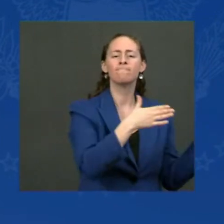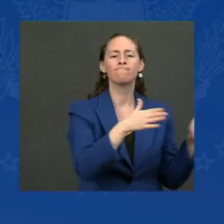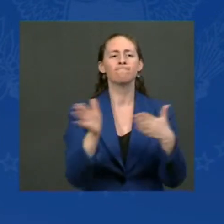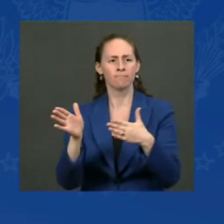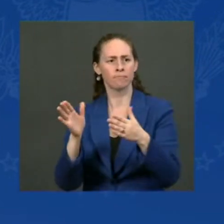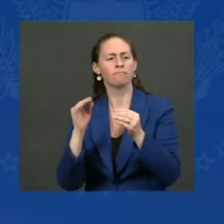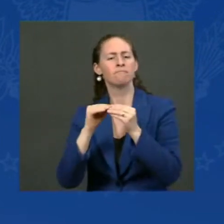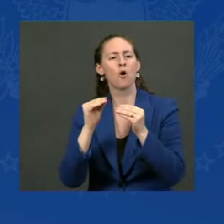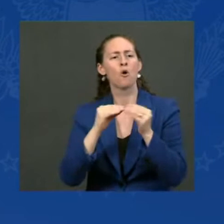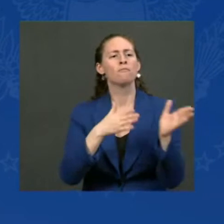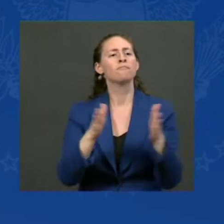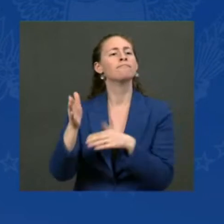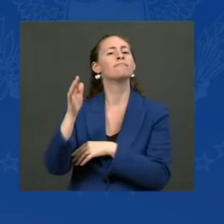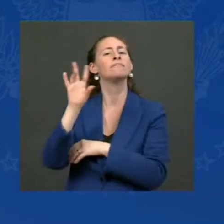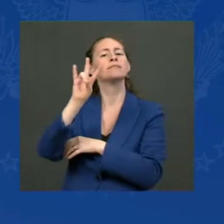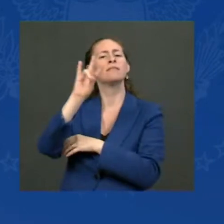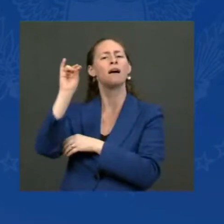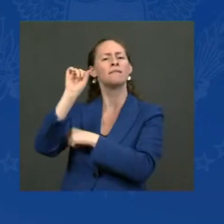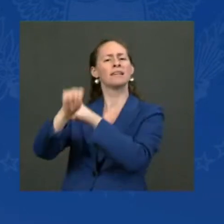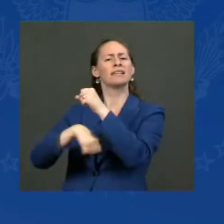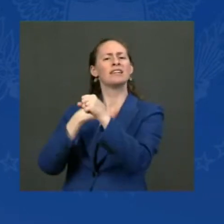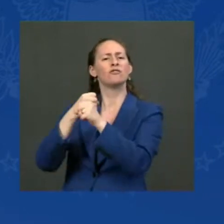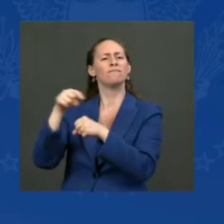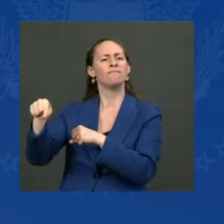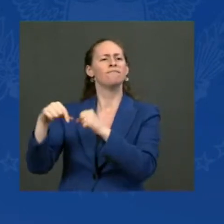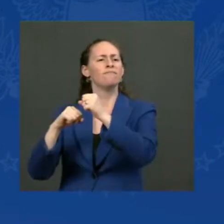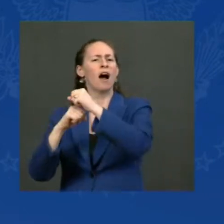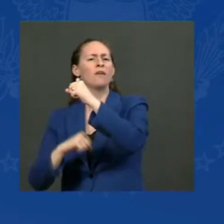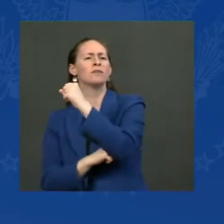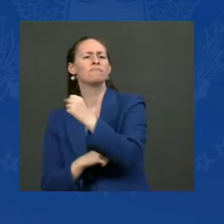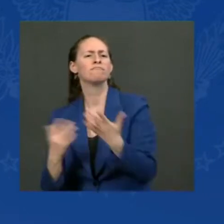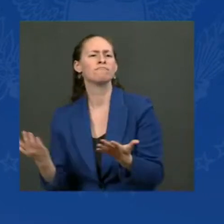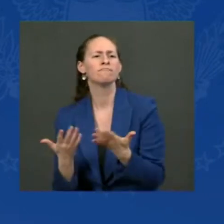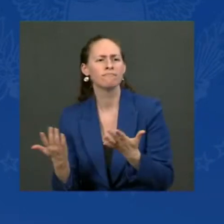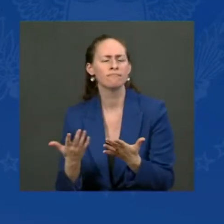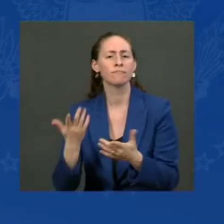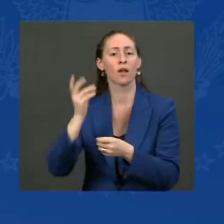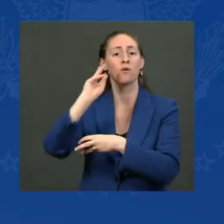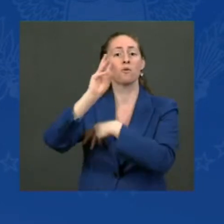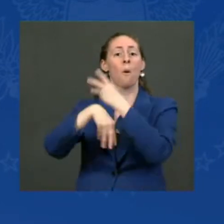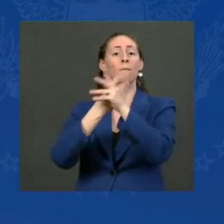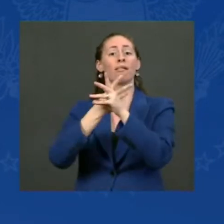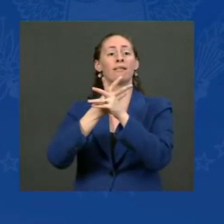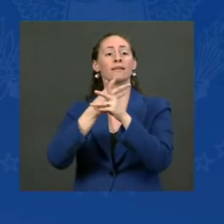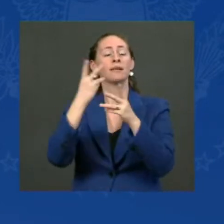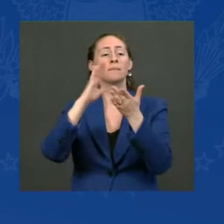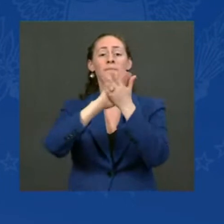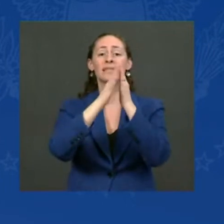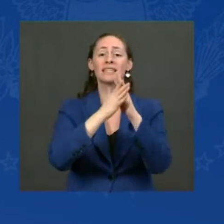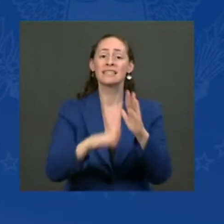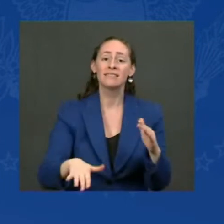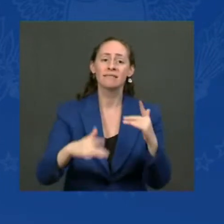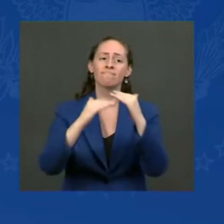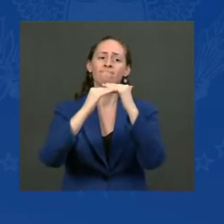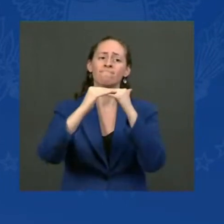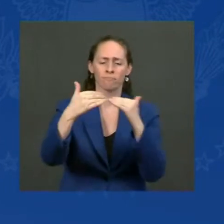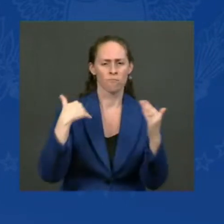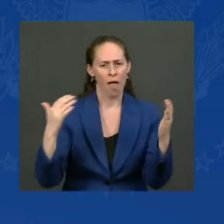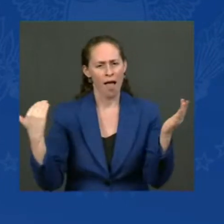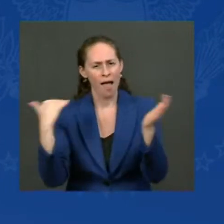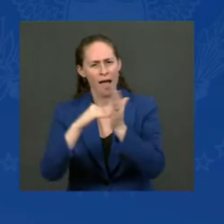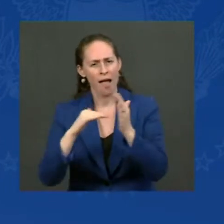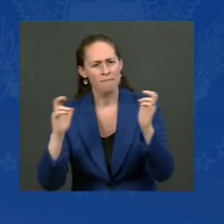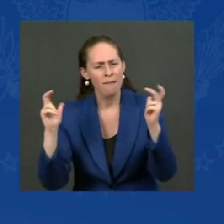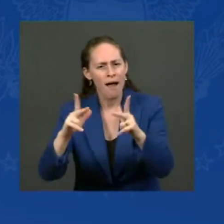peace and growing global prosperity. Now, we must again come together to affirm